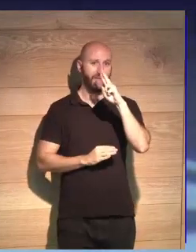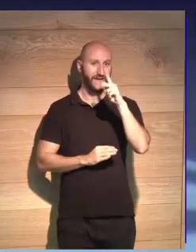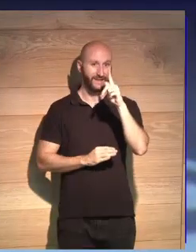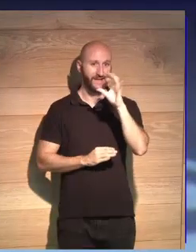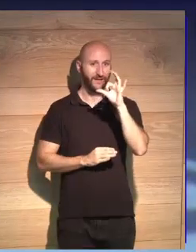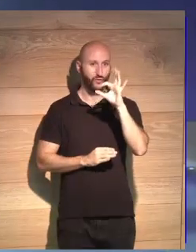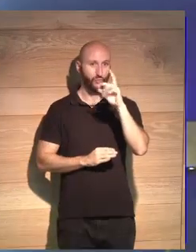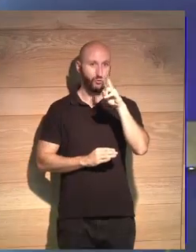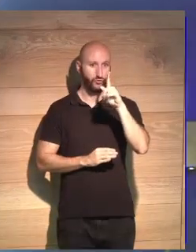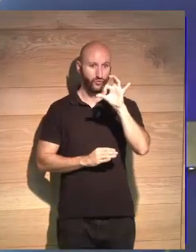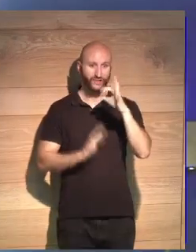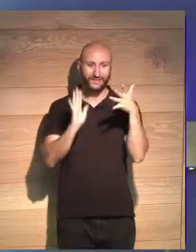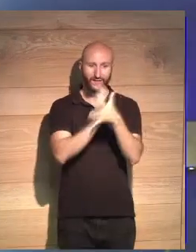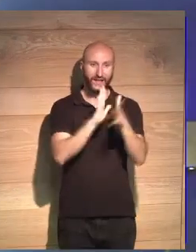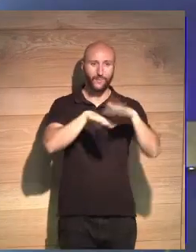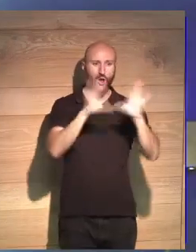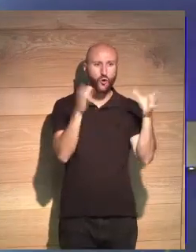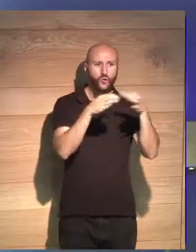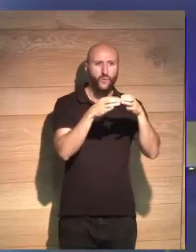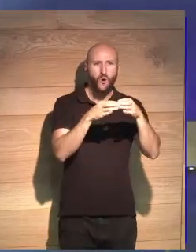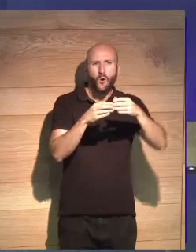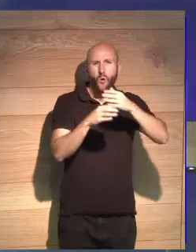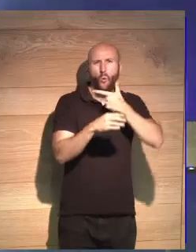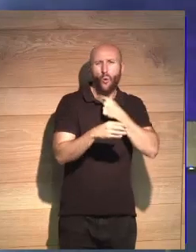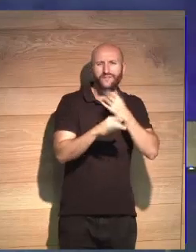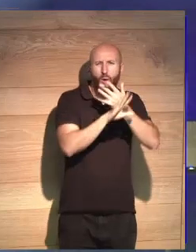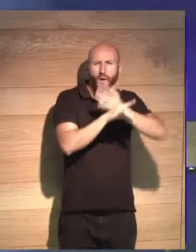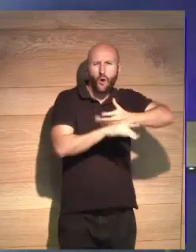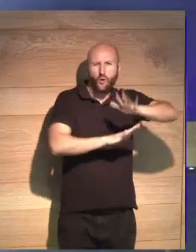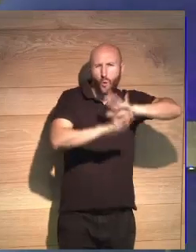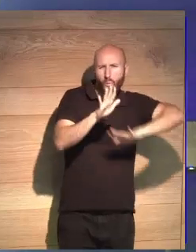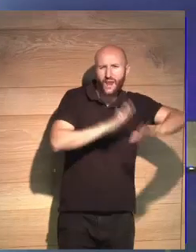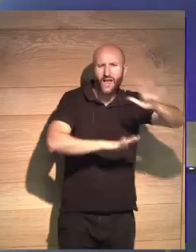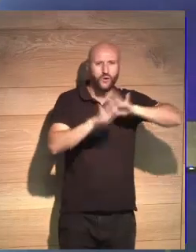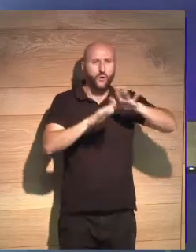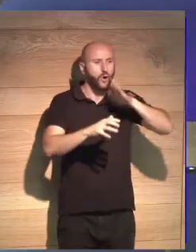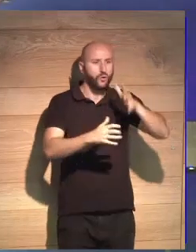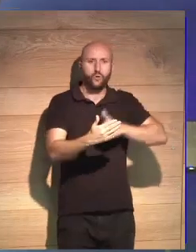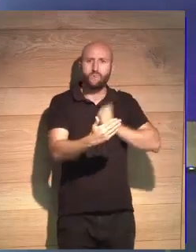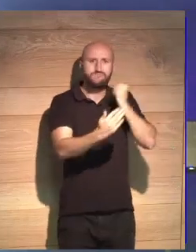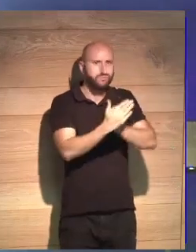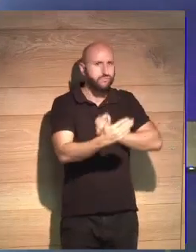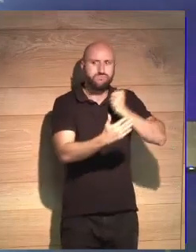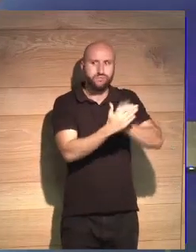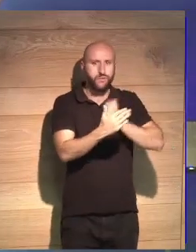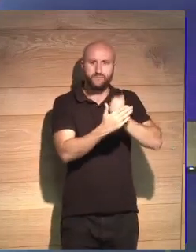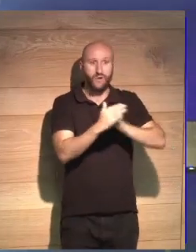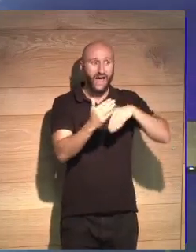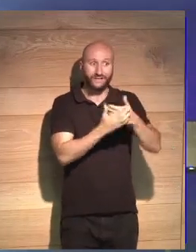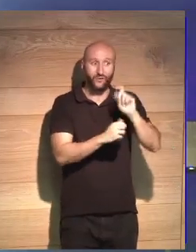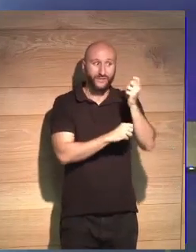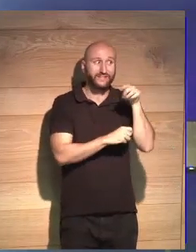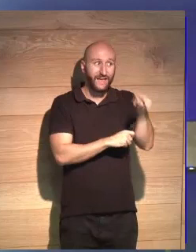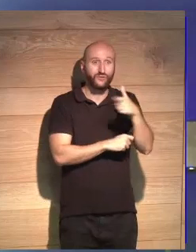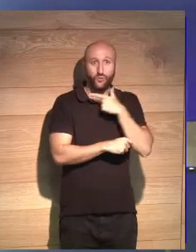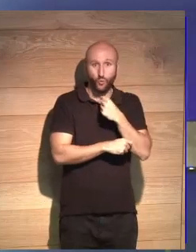one single game for everyone. There's a game for each of us. We are talking about people who might like